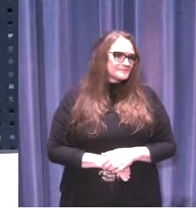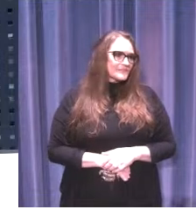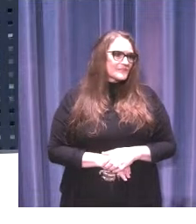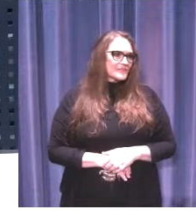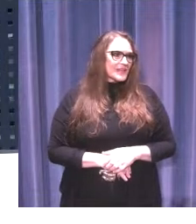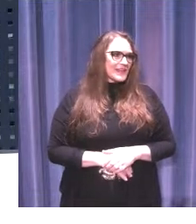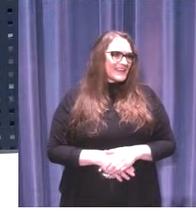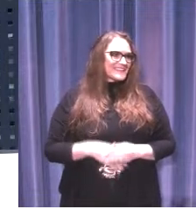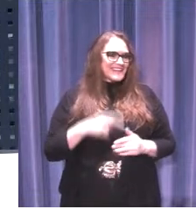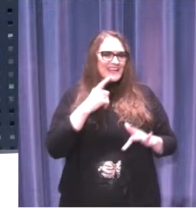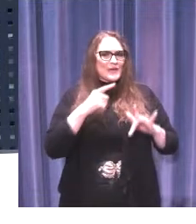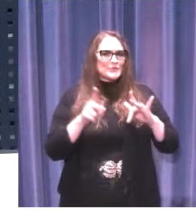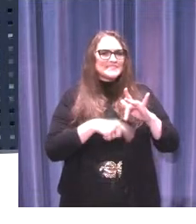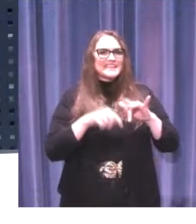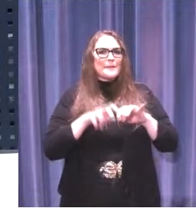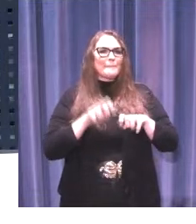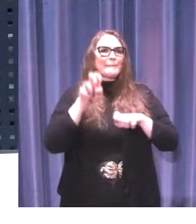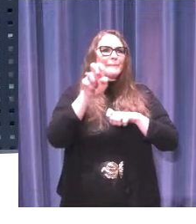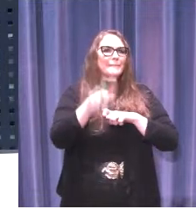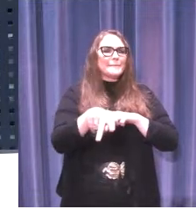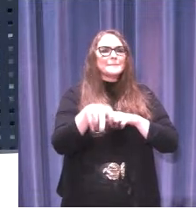I'll skip to my